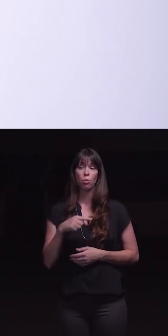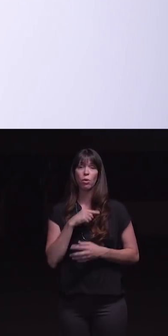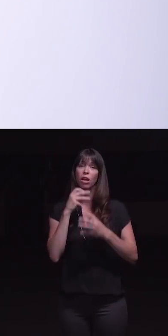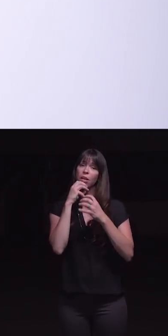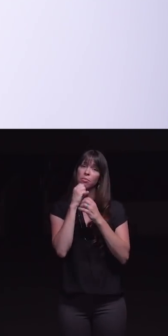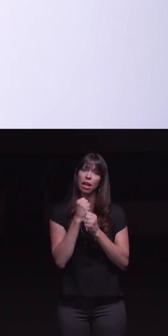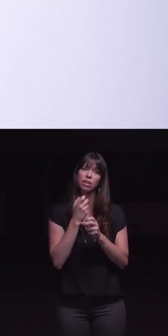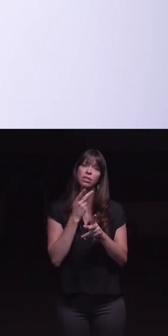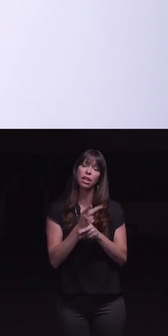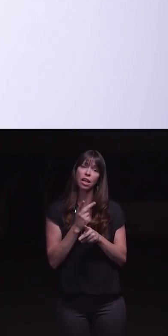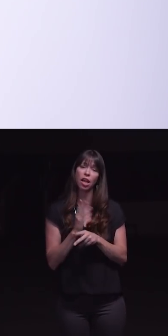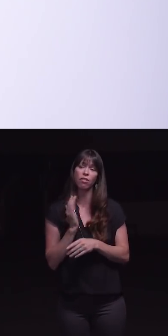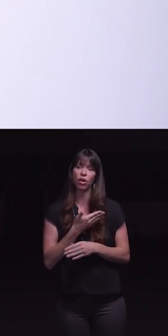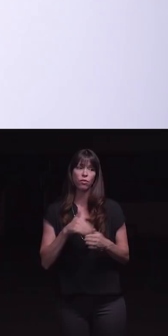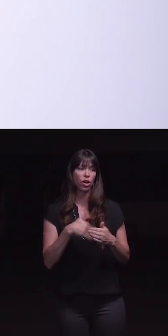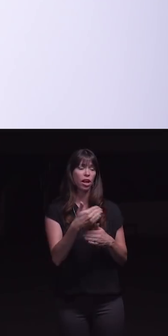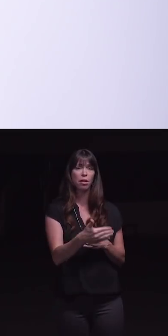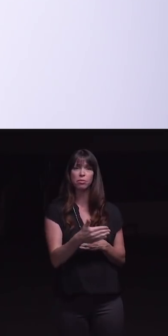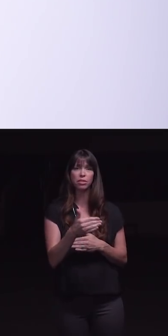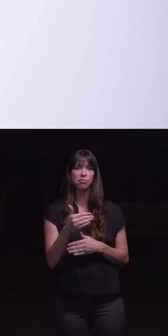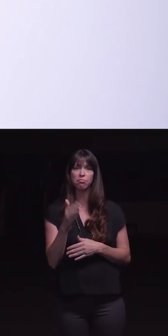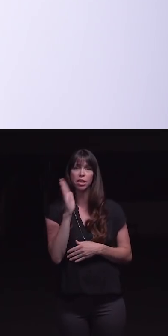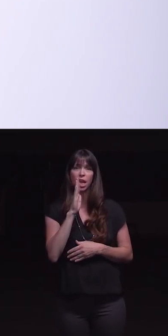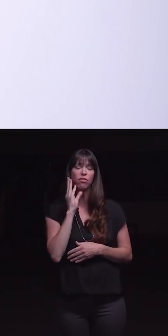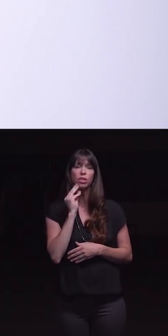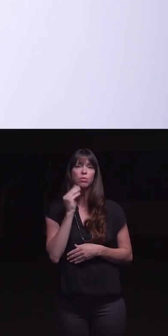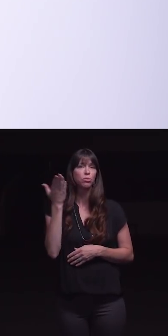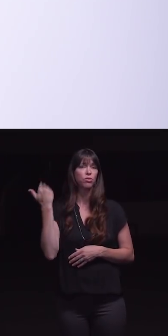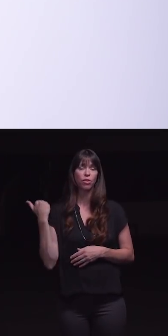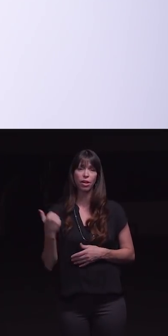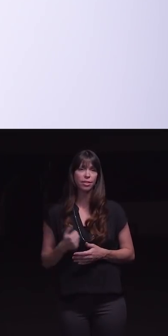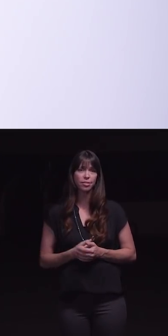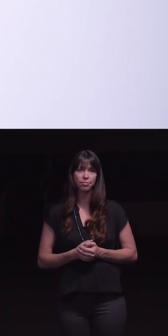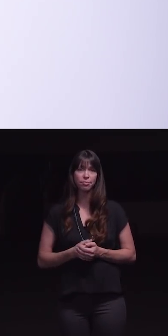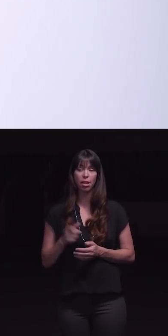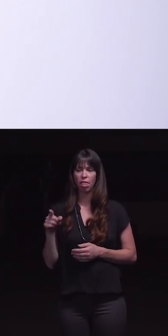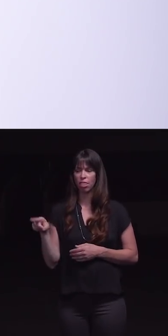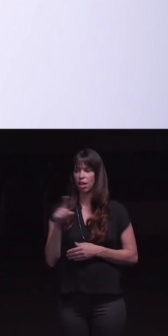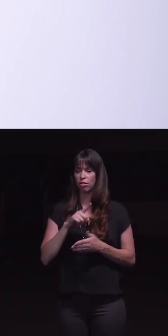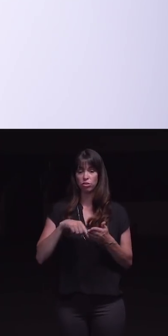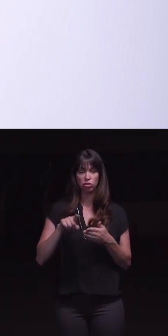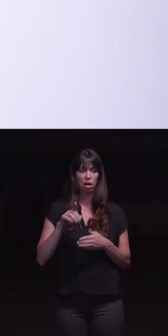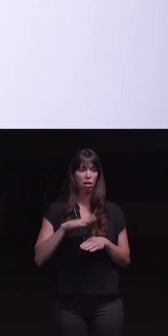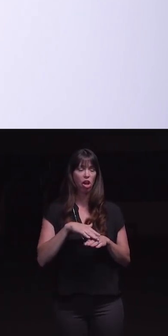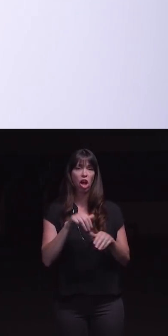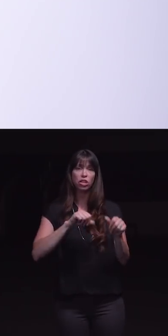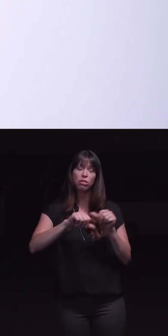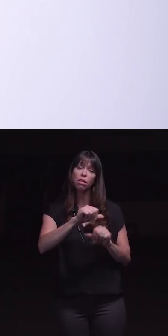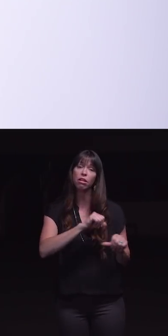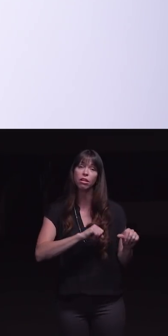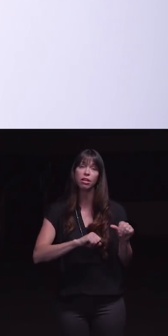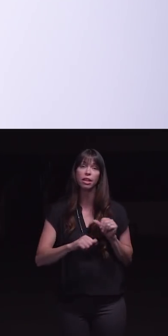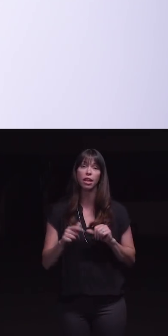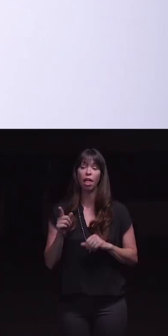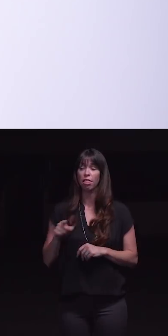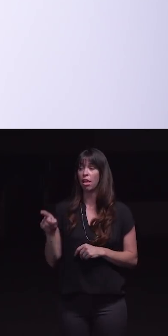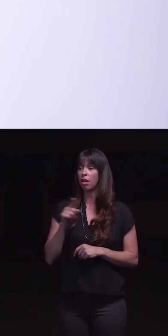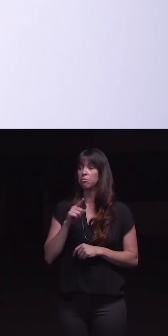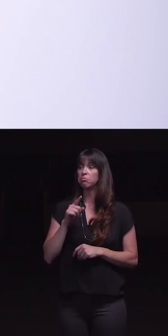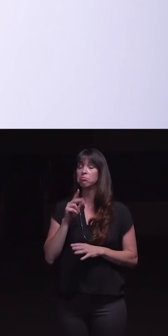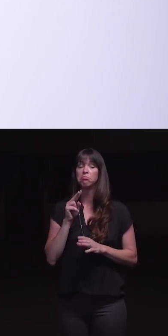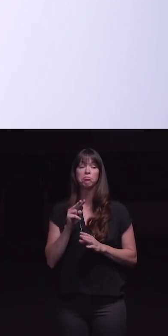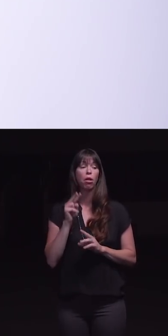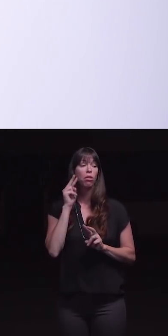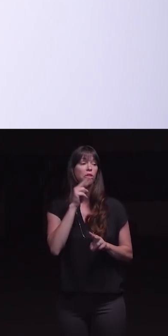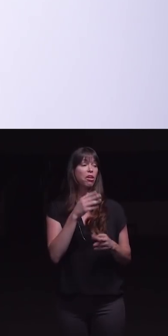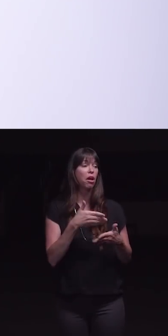taking compassionate care of our neighbors like never before. They are checking in on each other. They are looking